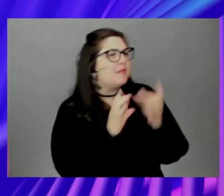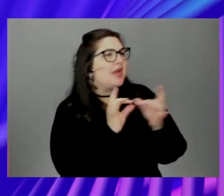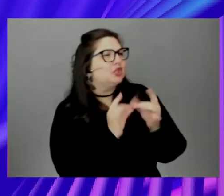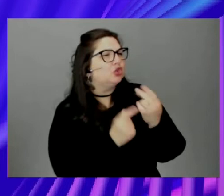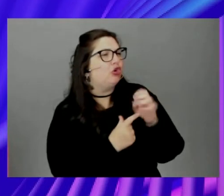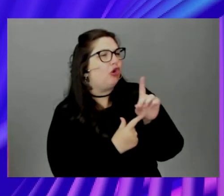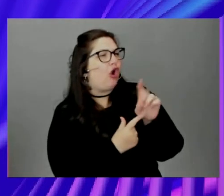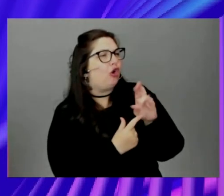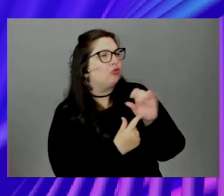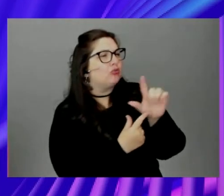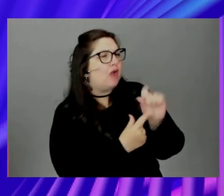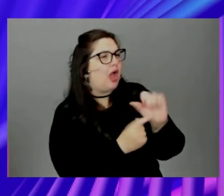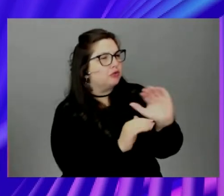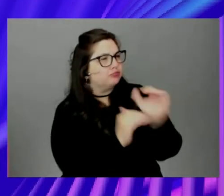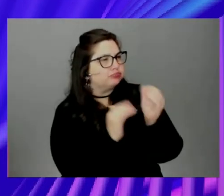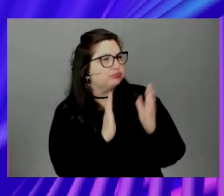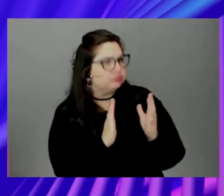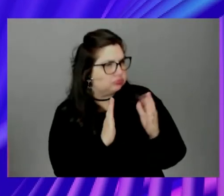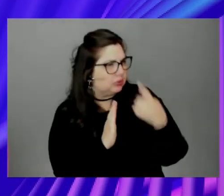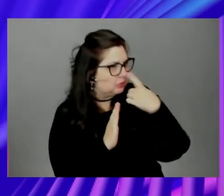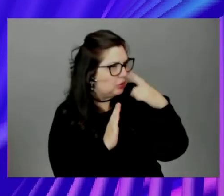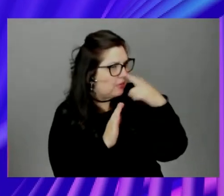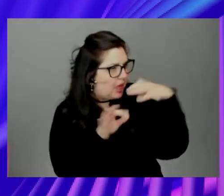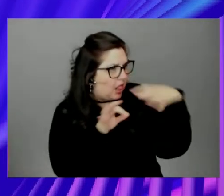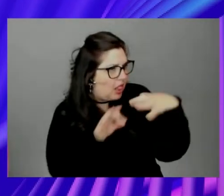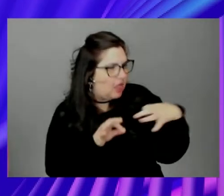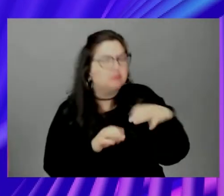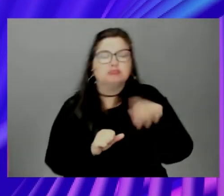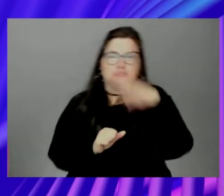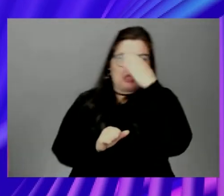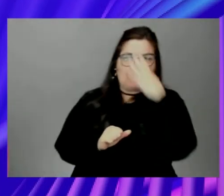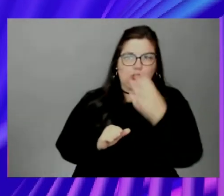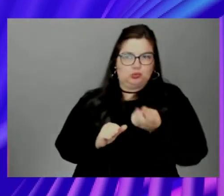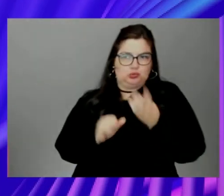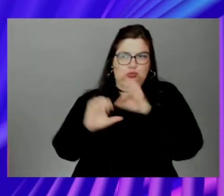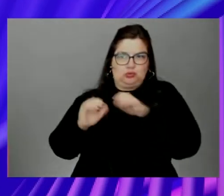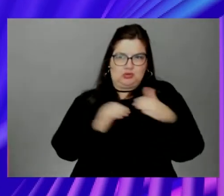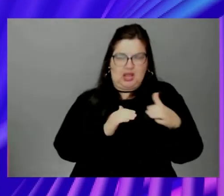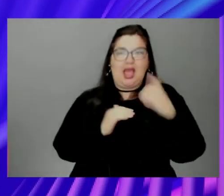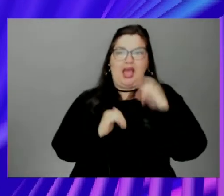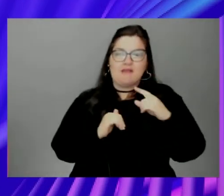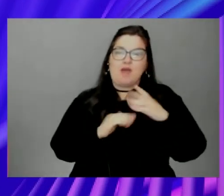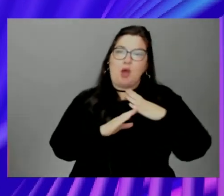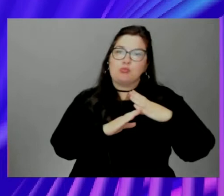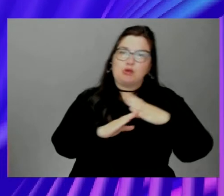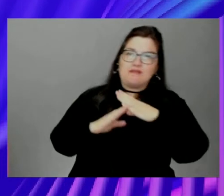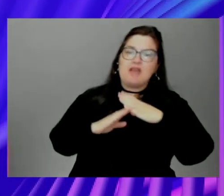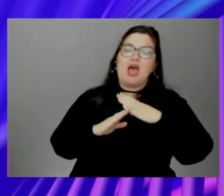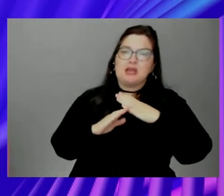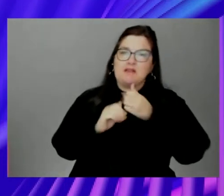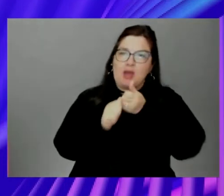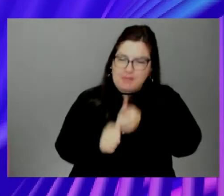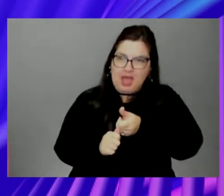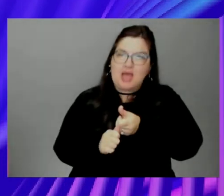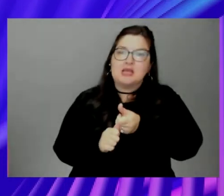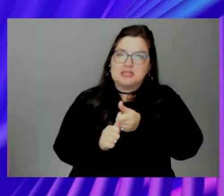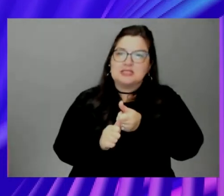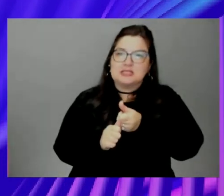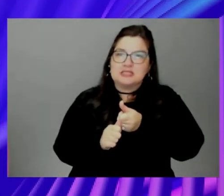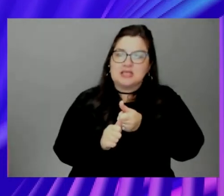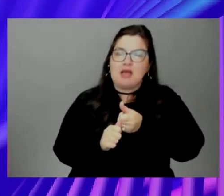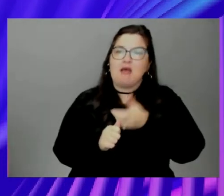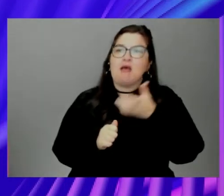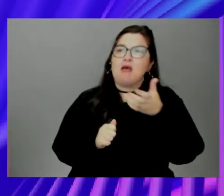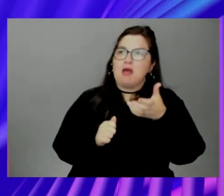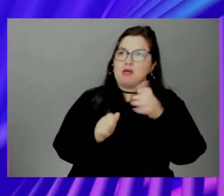guardrails are really split into two different categories, right? So we have a preventative-based guardrail, which is an SCP-based approach. So let's say you have a And that's a